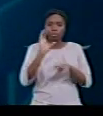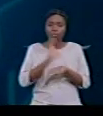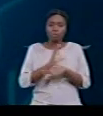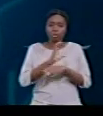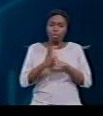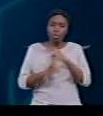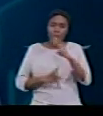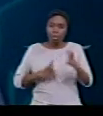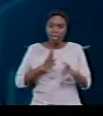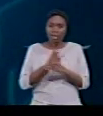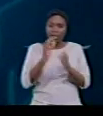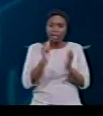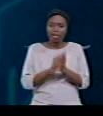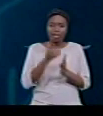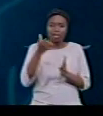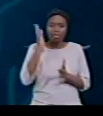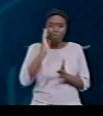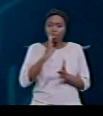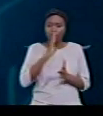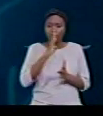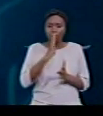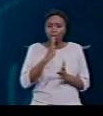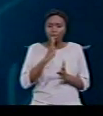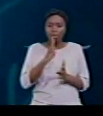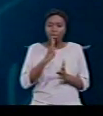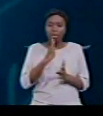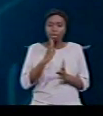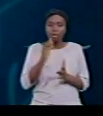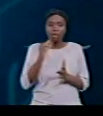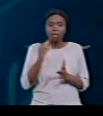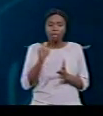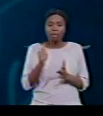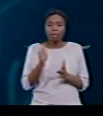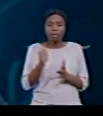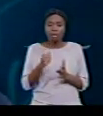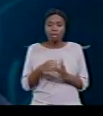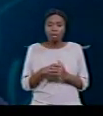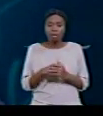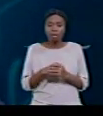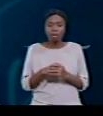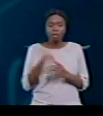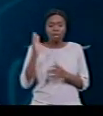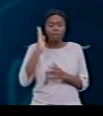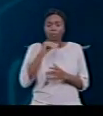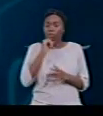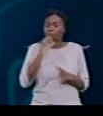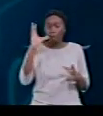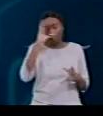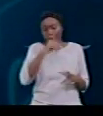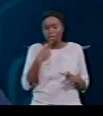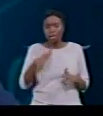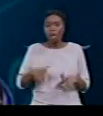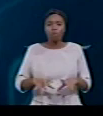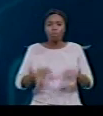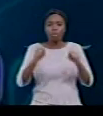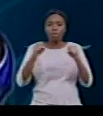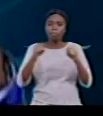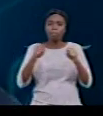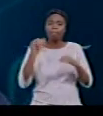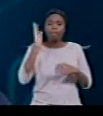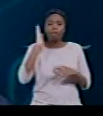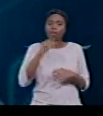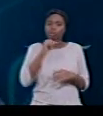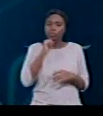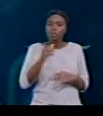that they will prepare for the coming of the Lord. They will not miss the rapture. They will not miss